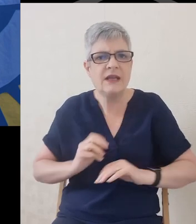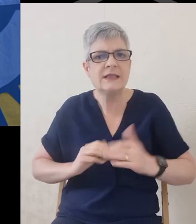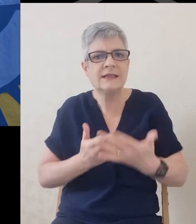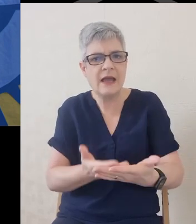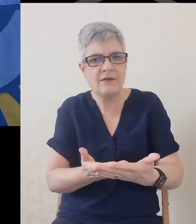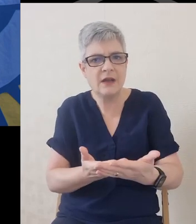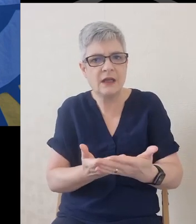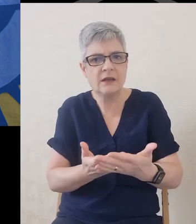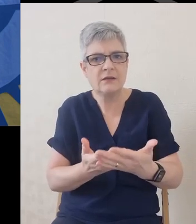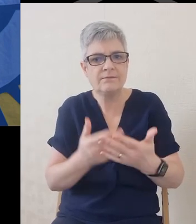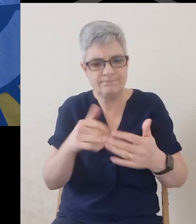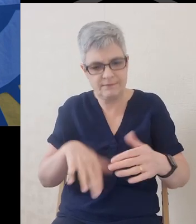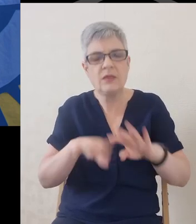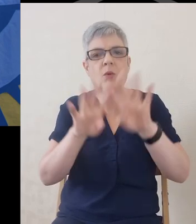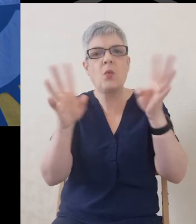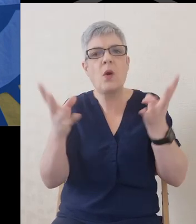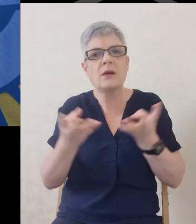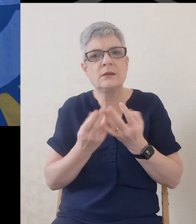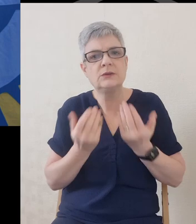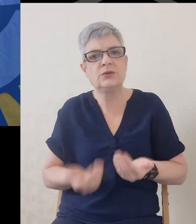serving in the world today.